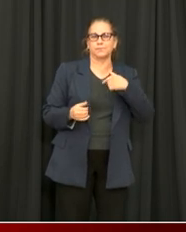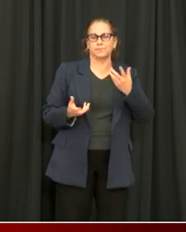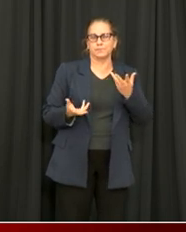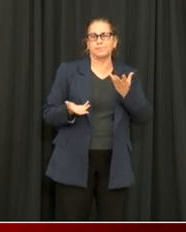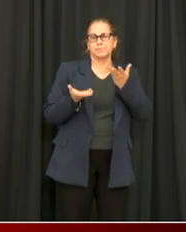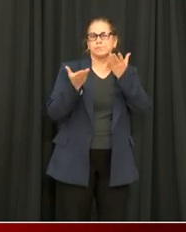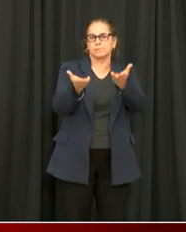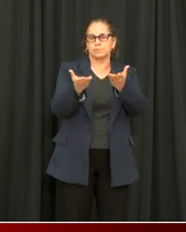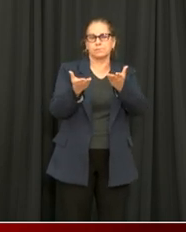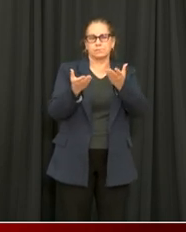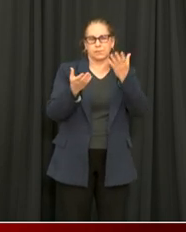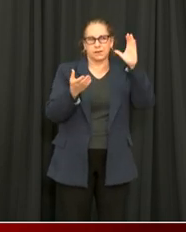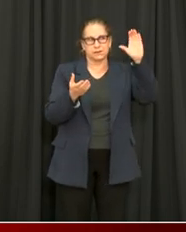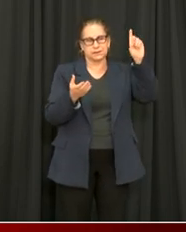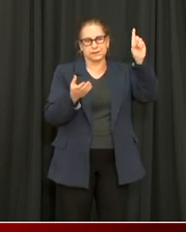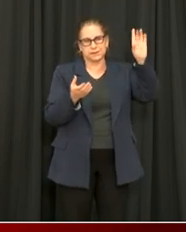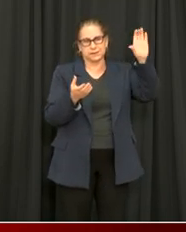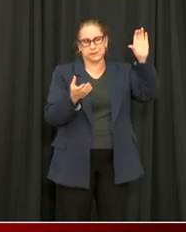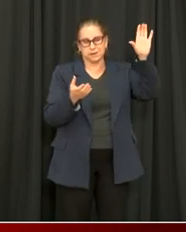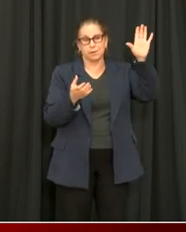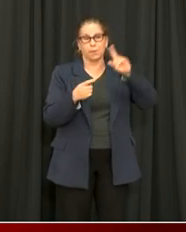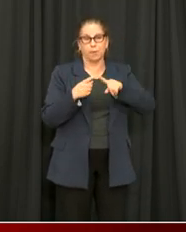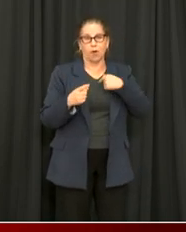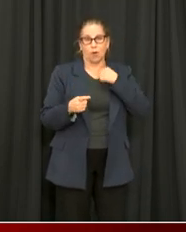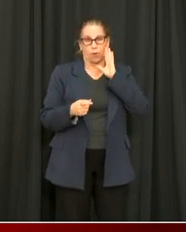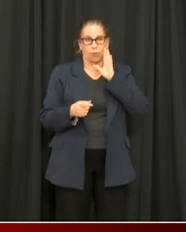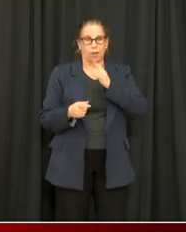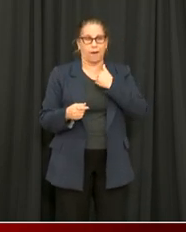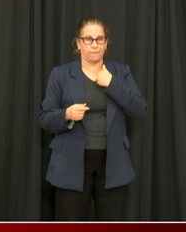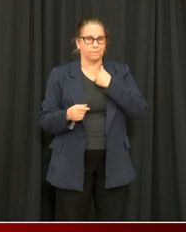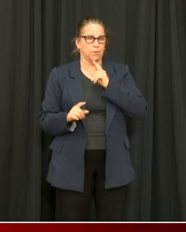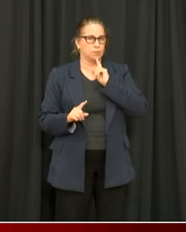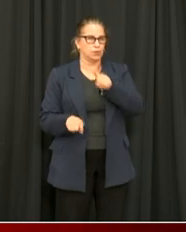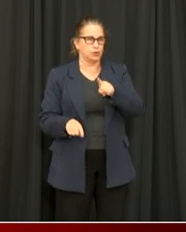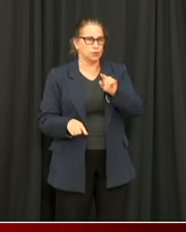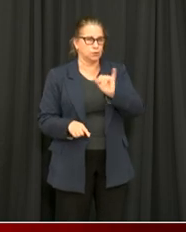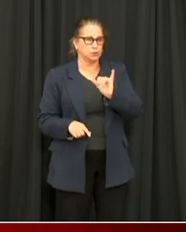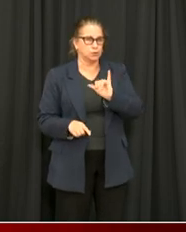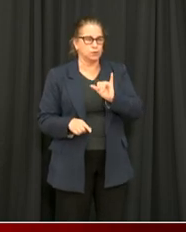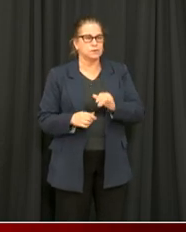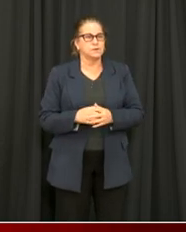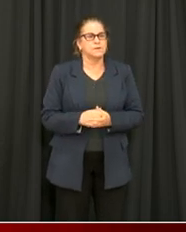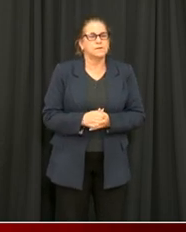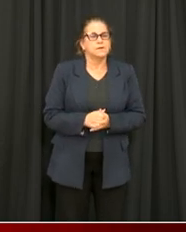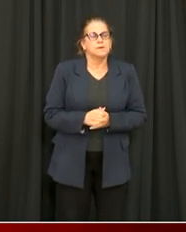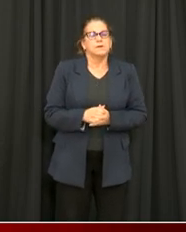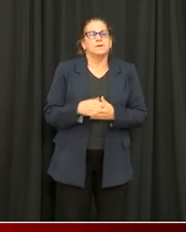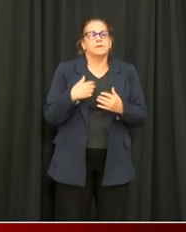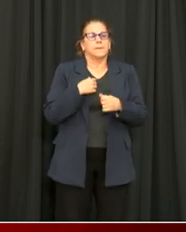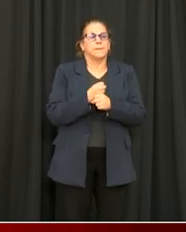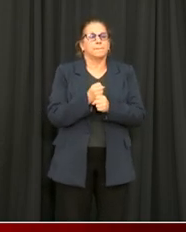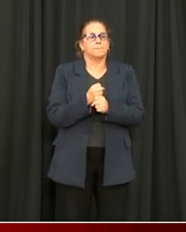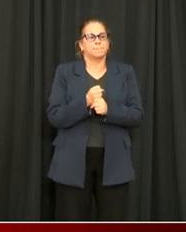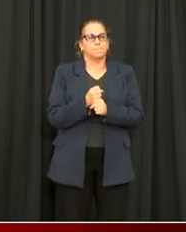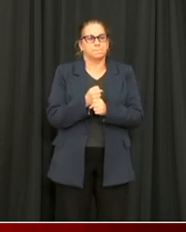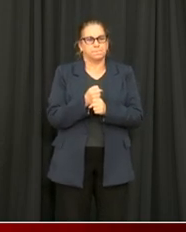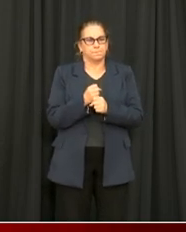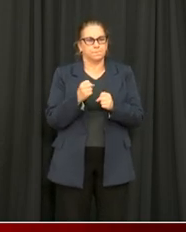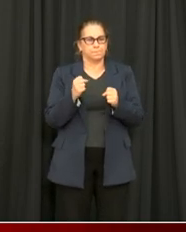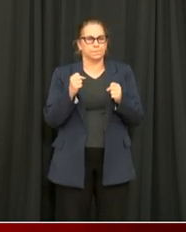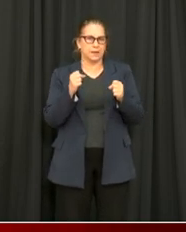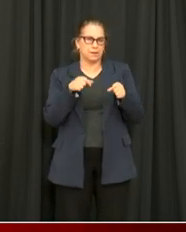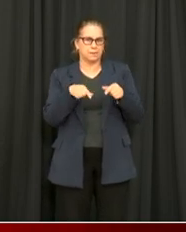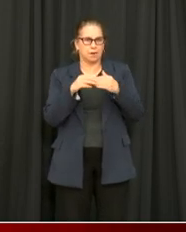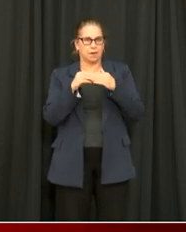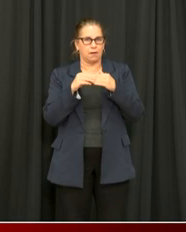if we continue to trend this way, I will make these guidelines in phase 2 effective